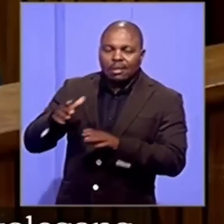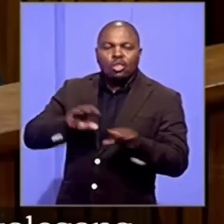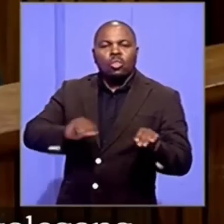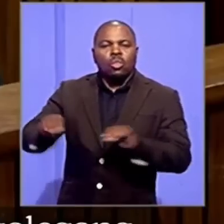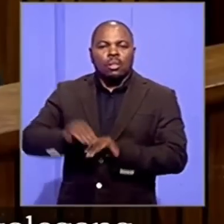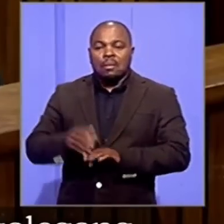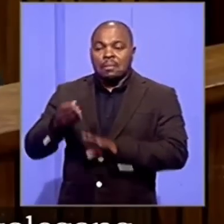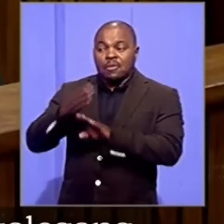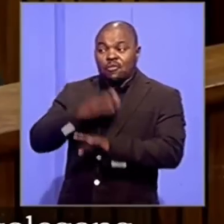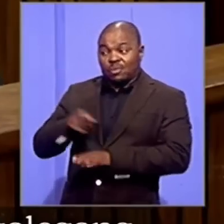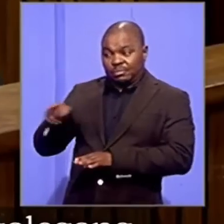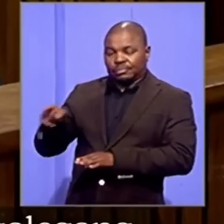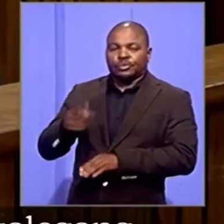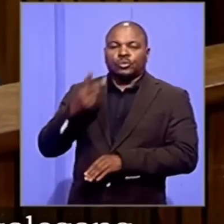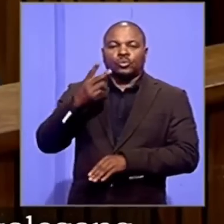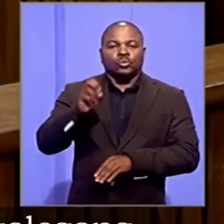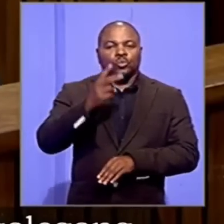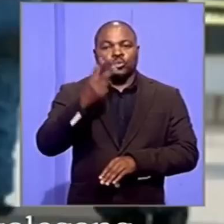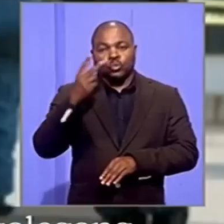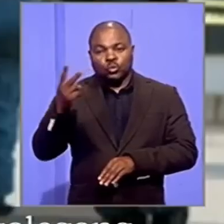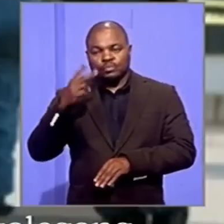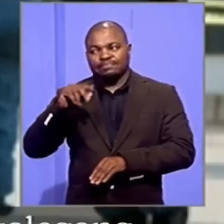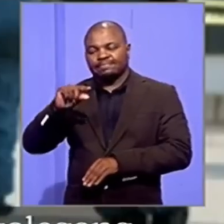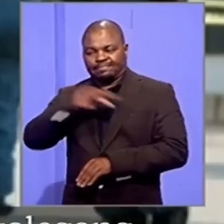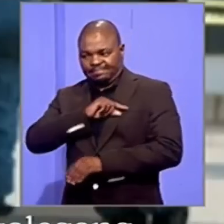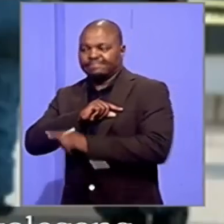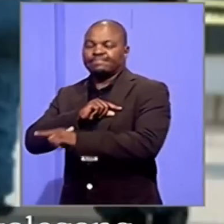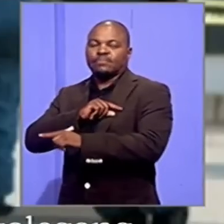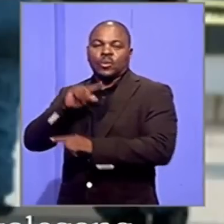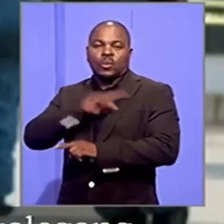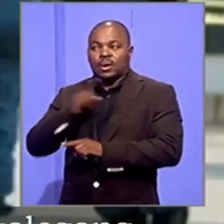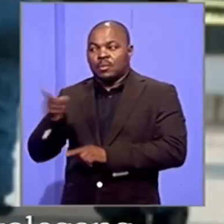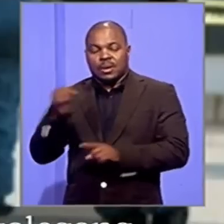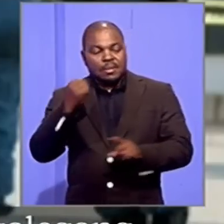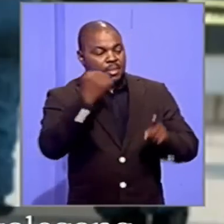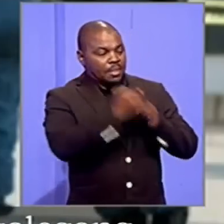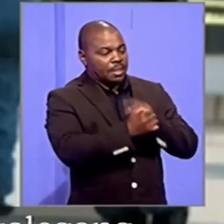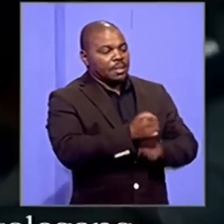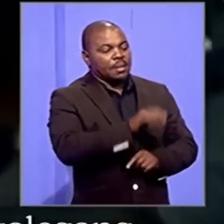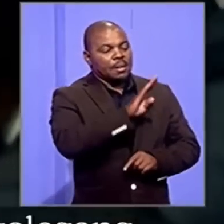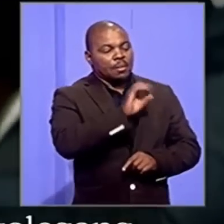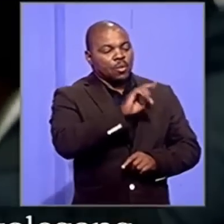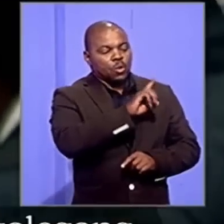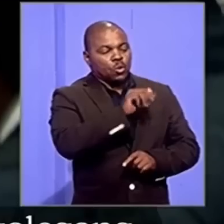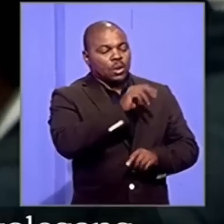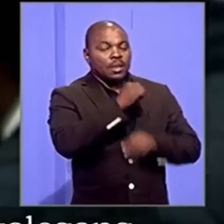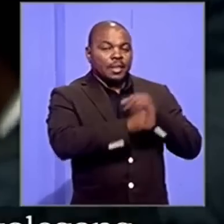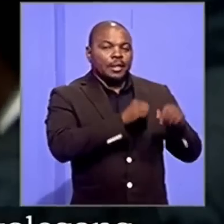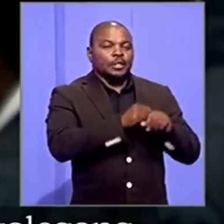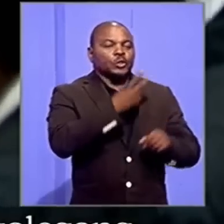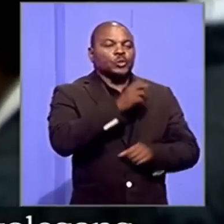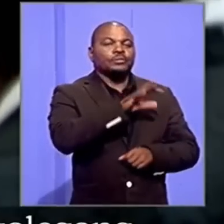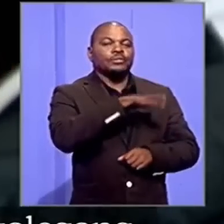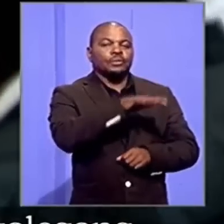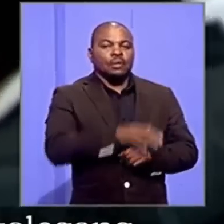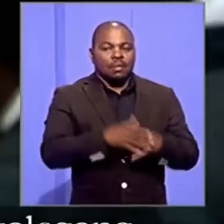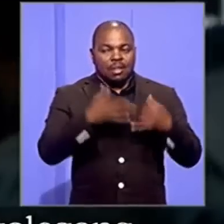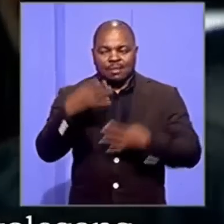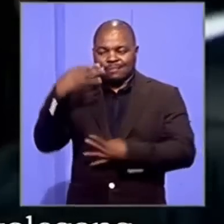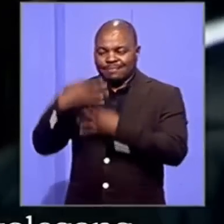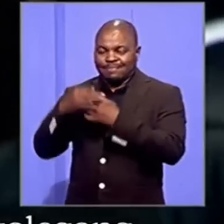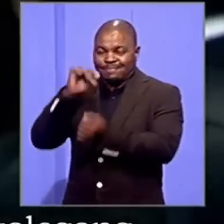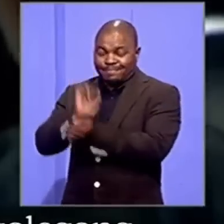bo bone molato ka ngwaga wa 2022 go latela polao ya ga Bozwana ka 2015. Jaanong ba lebaganwe ke ntlo le